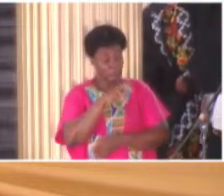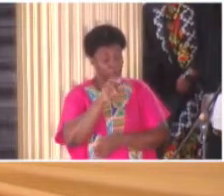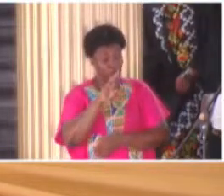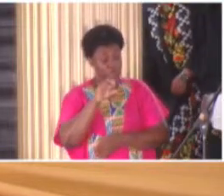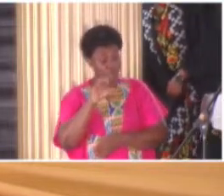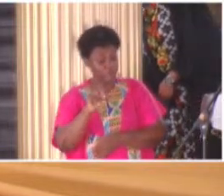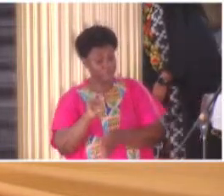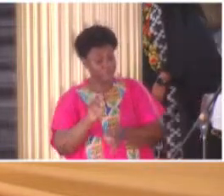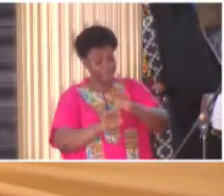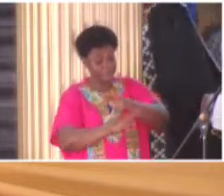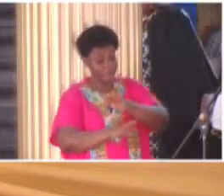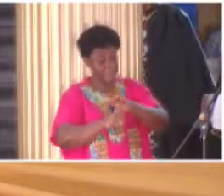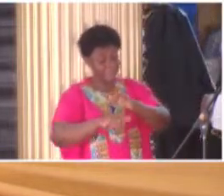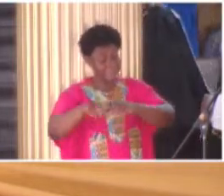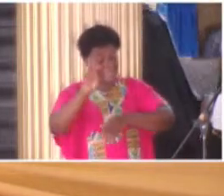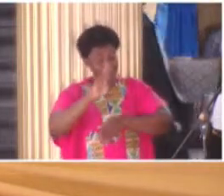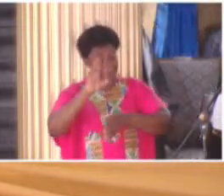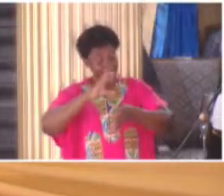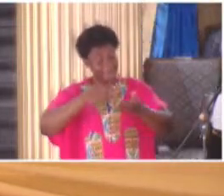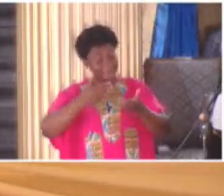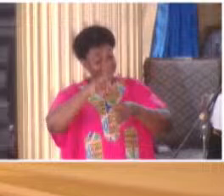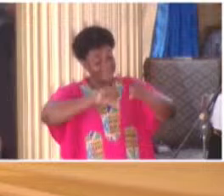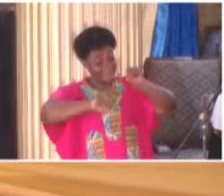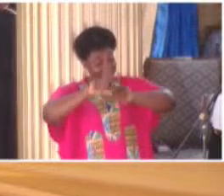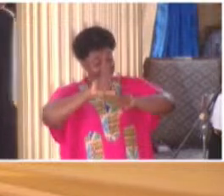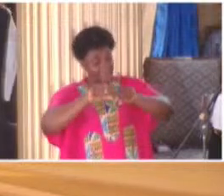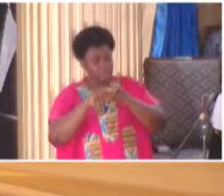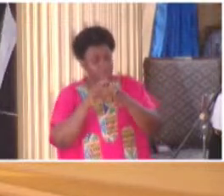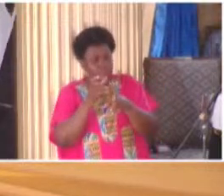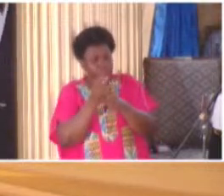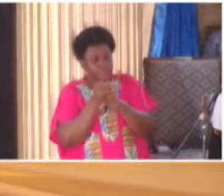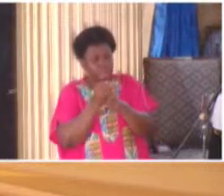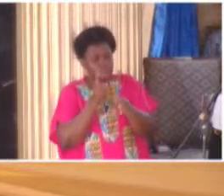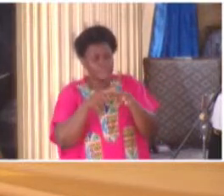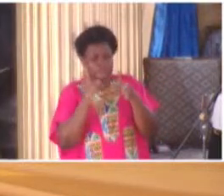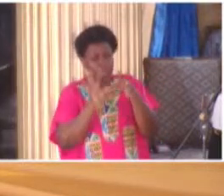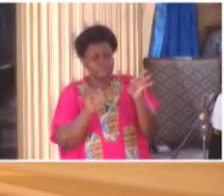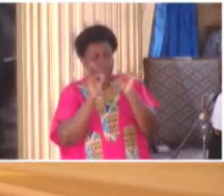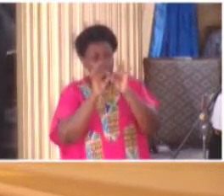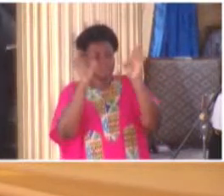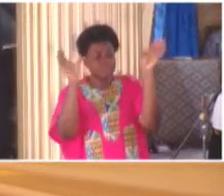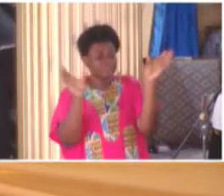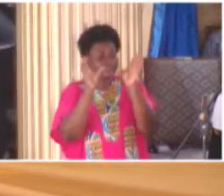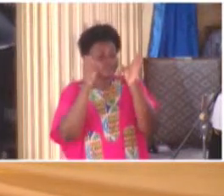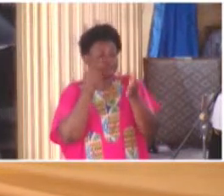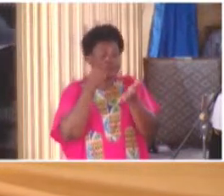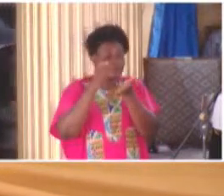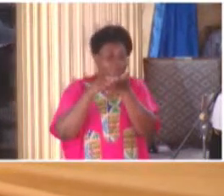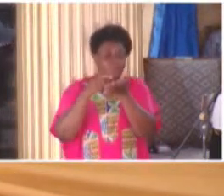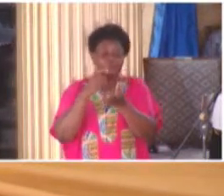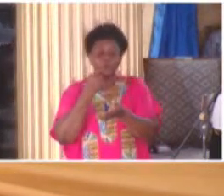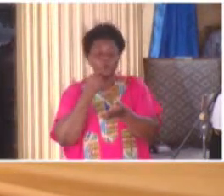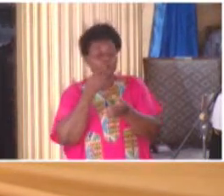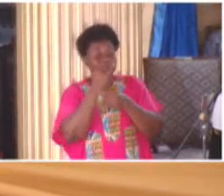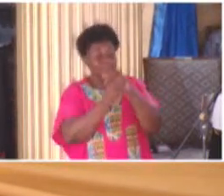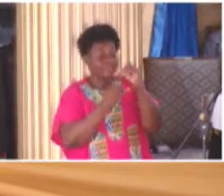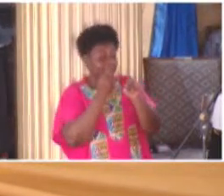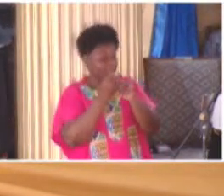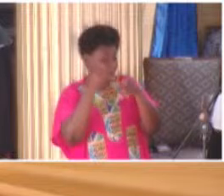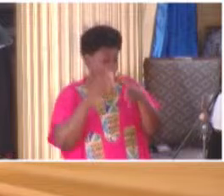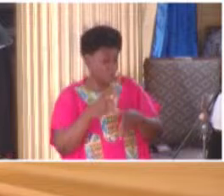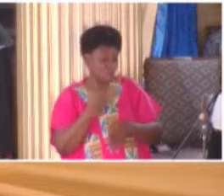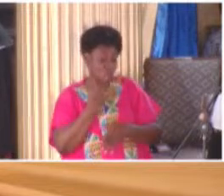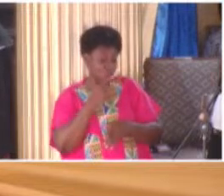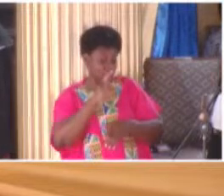Applied Sciences to perform a short but very important ceremony to acknowledge the international students who